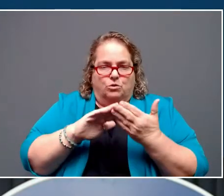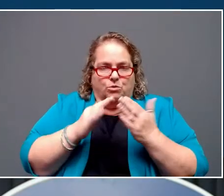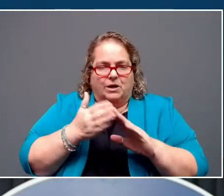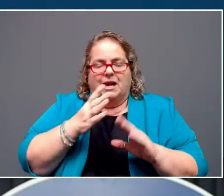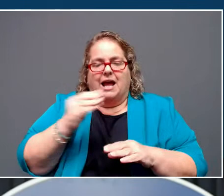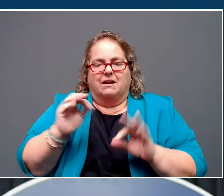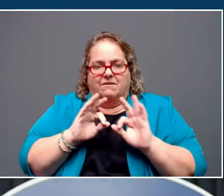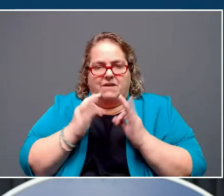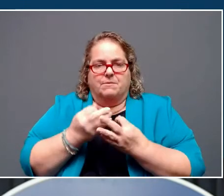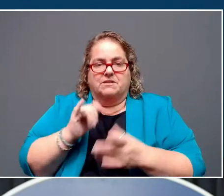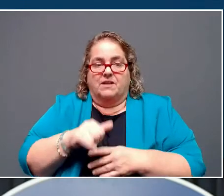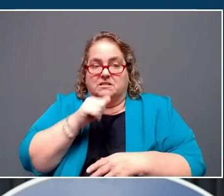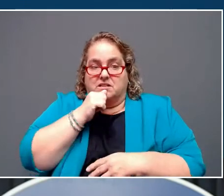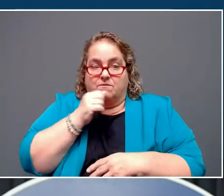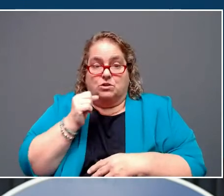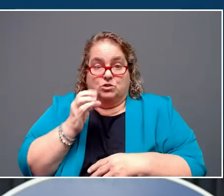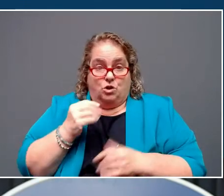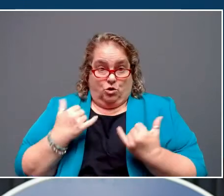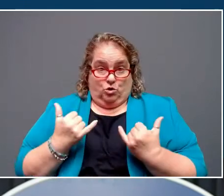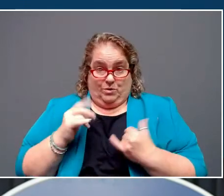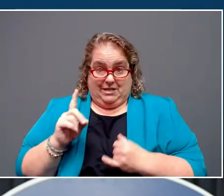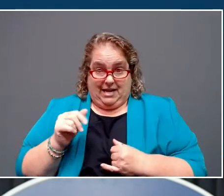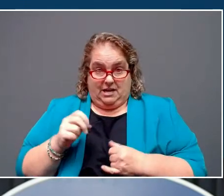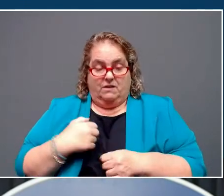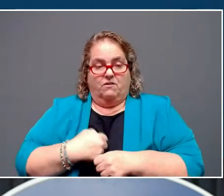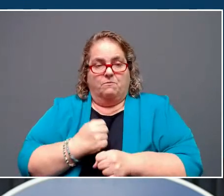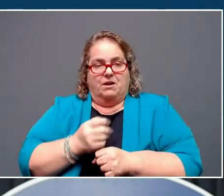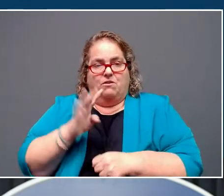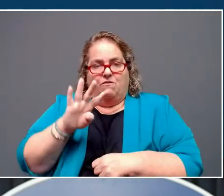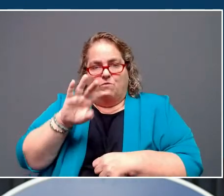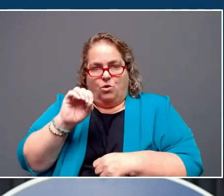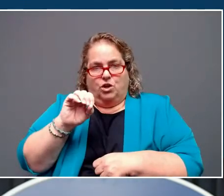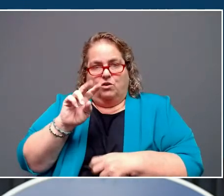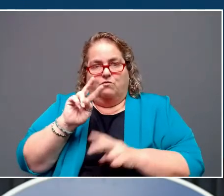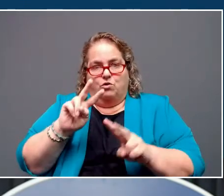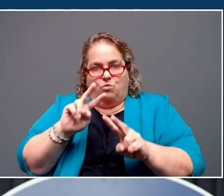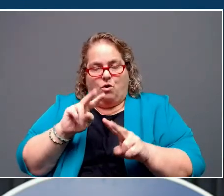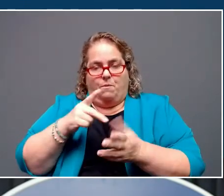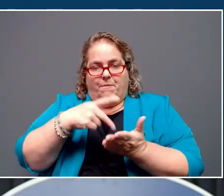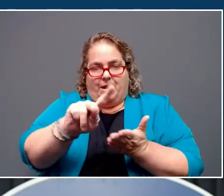suffered. So to date, we made 40 funeral payments going out, totaling